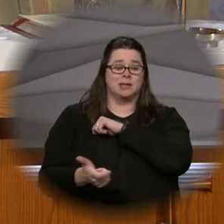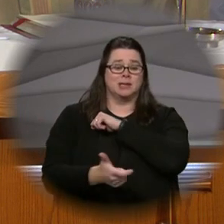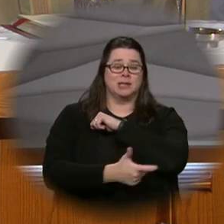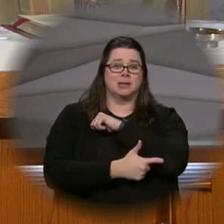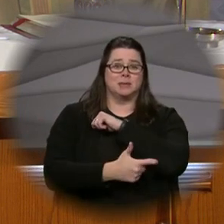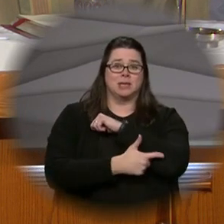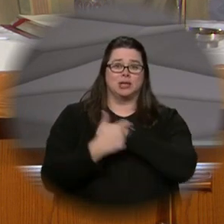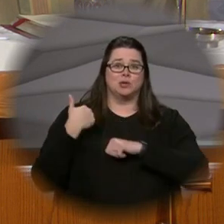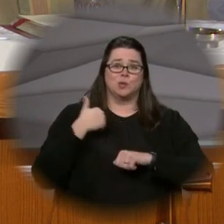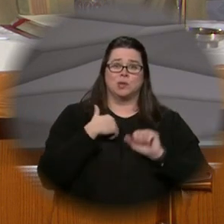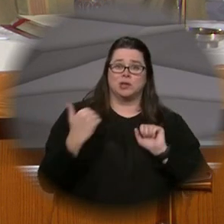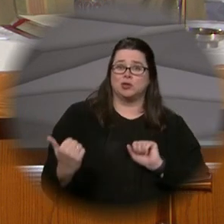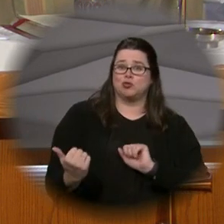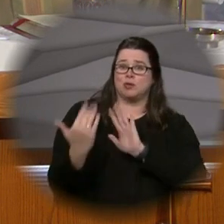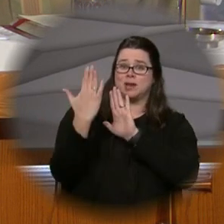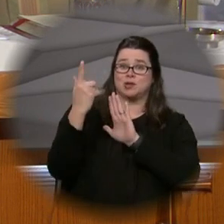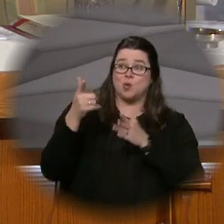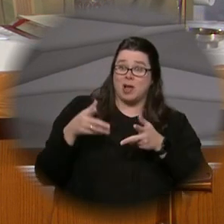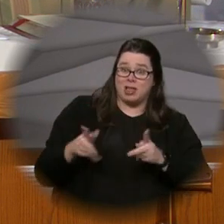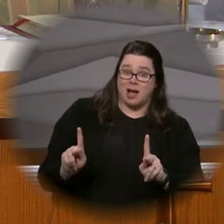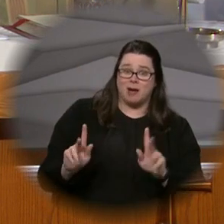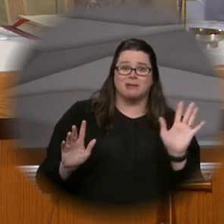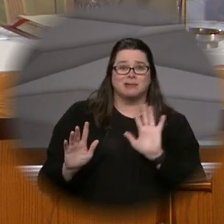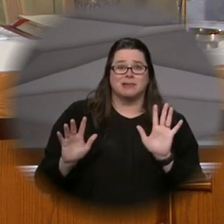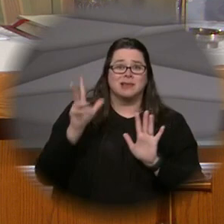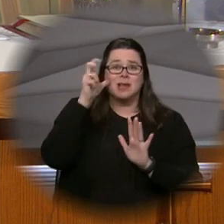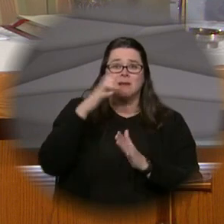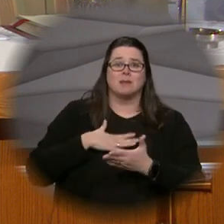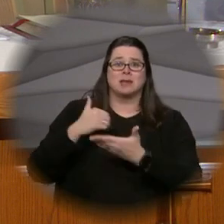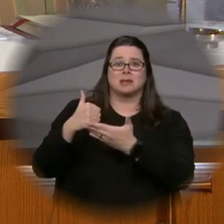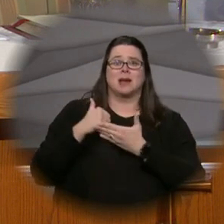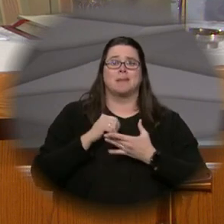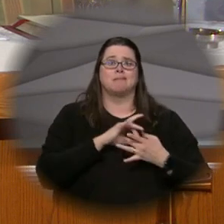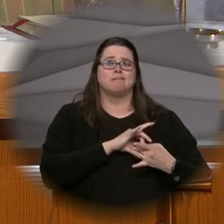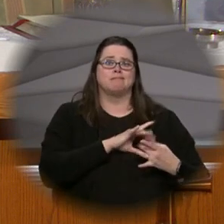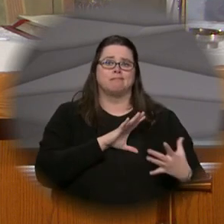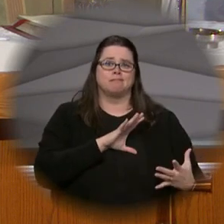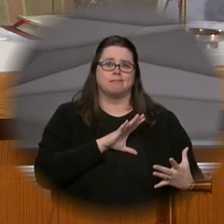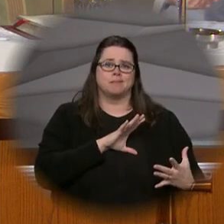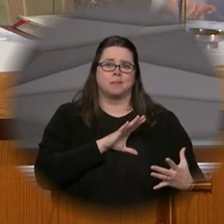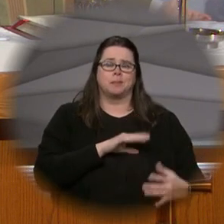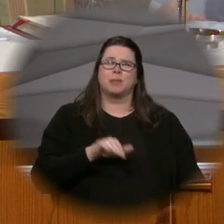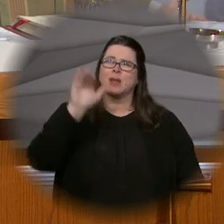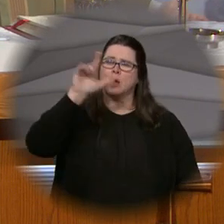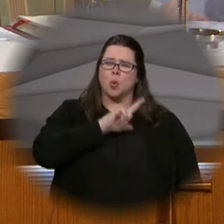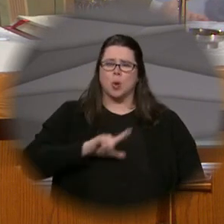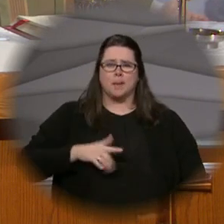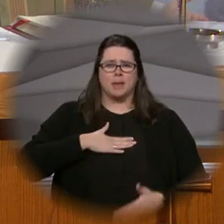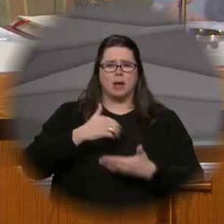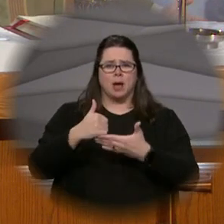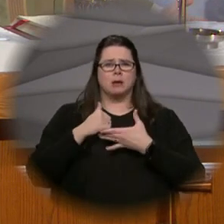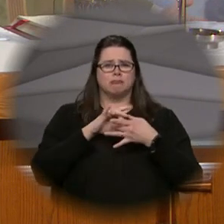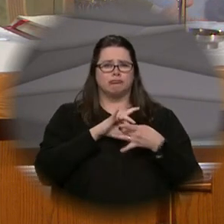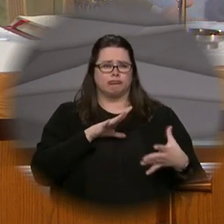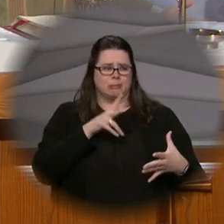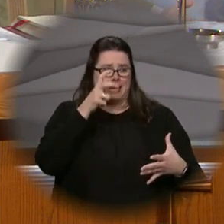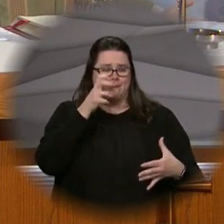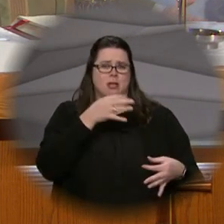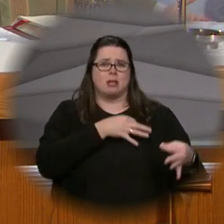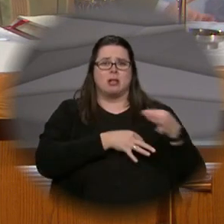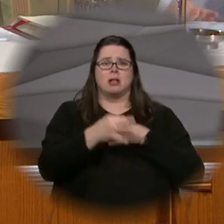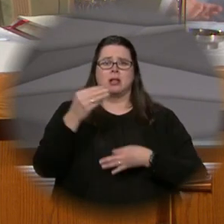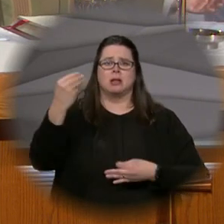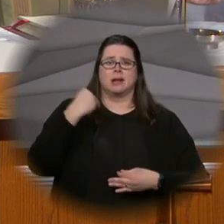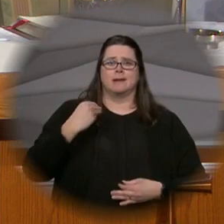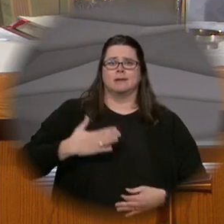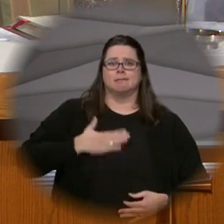us. And lead us not into temptation, but deliver us from evil. Deliver us, Lord, we pray, from every evil, and